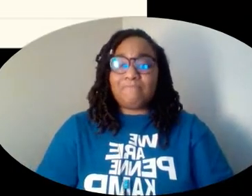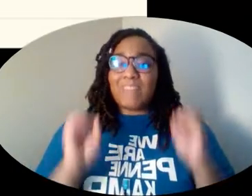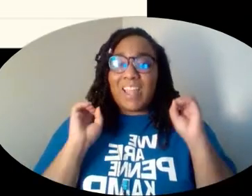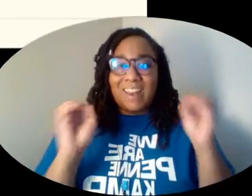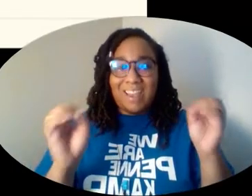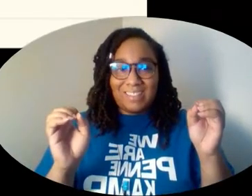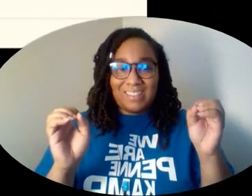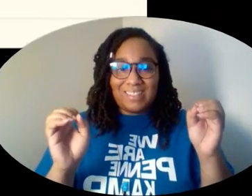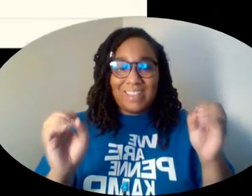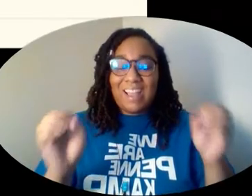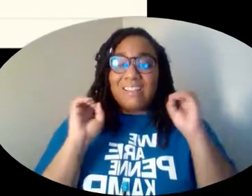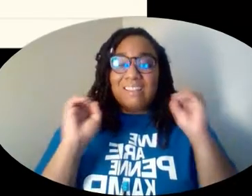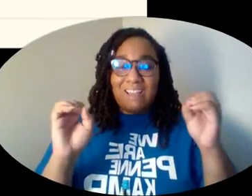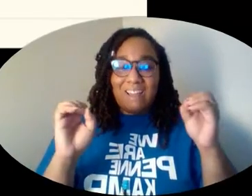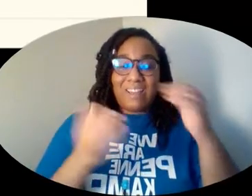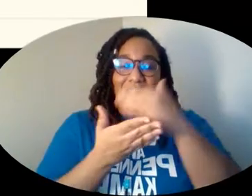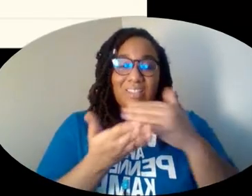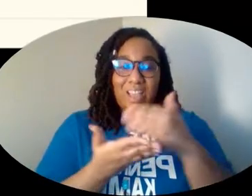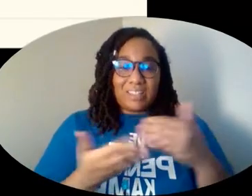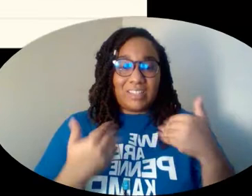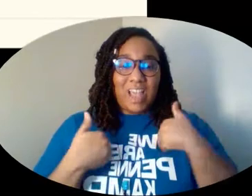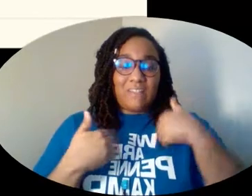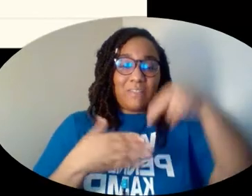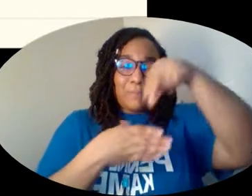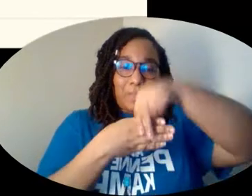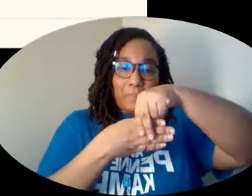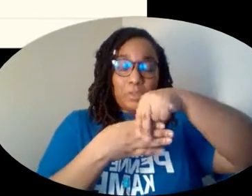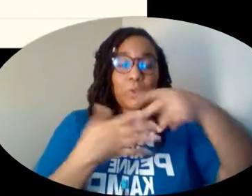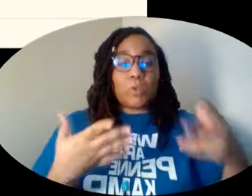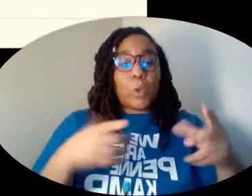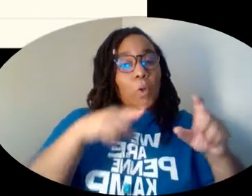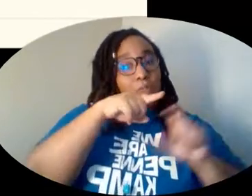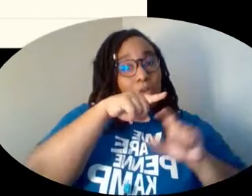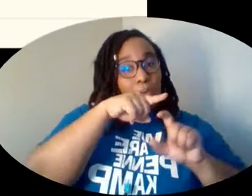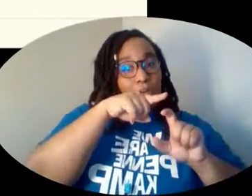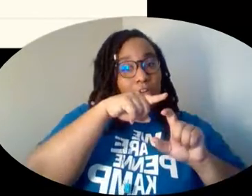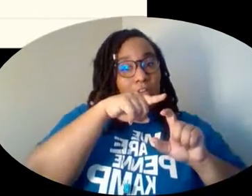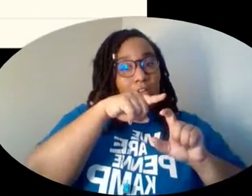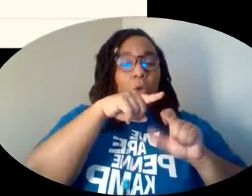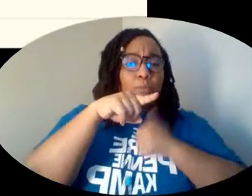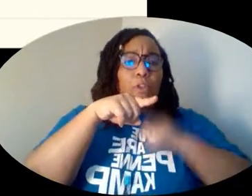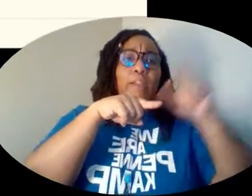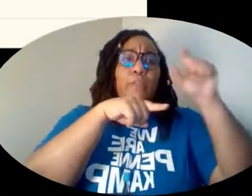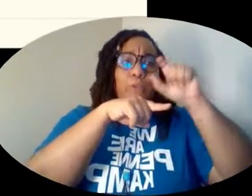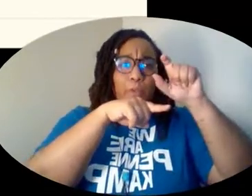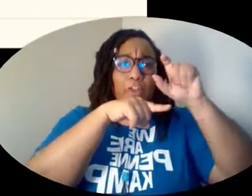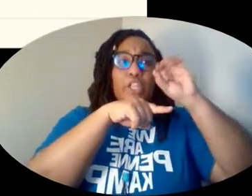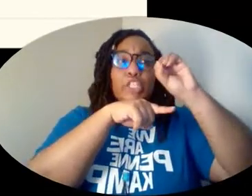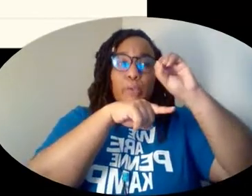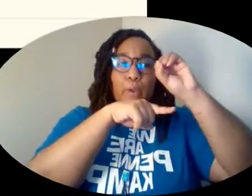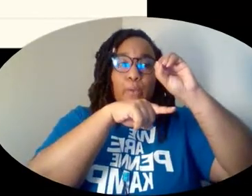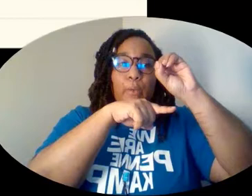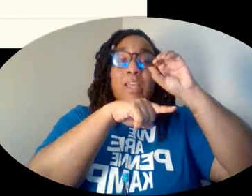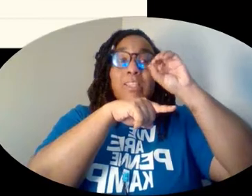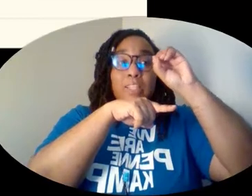None. None of the slices have paper clips, so the numerator is 0. 0